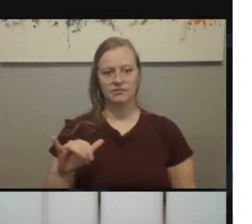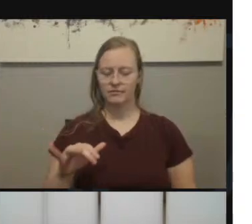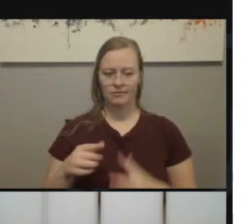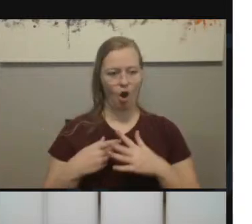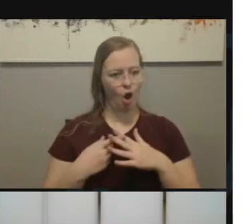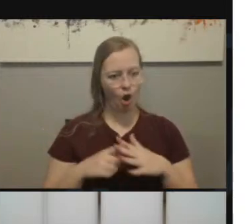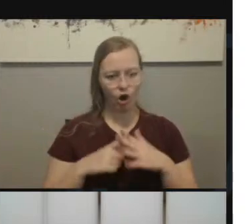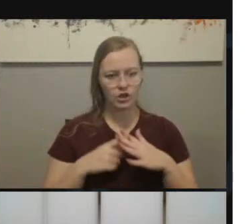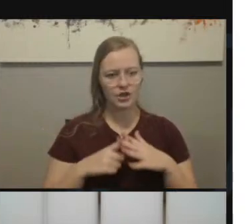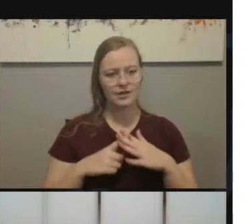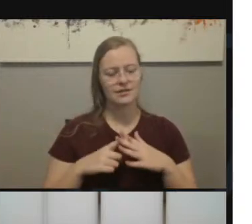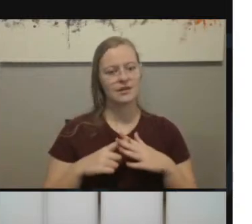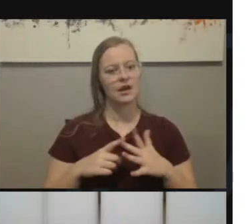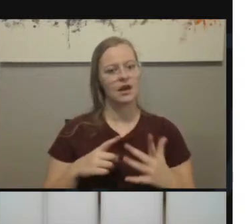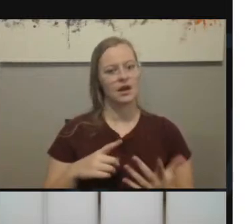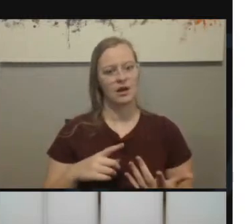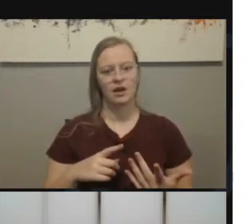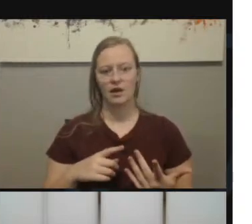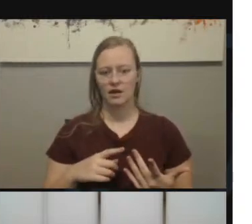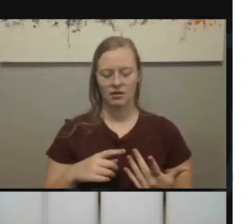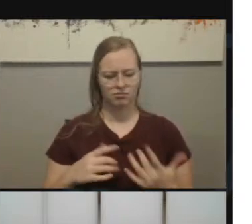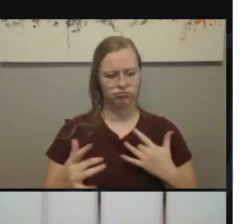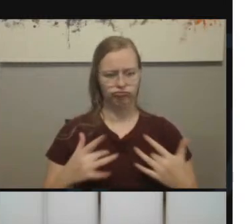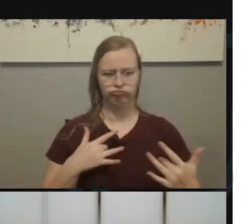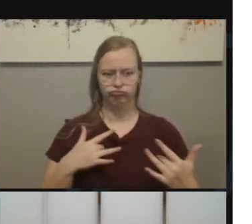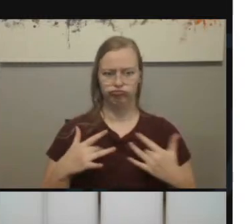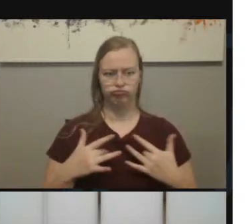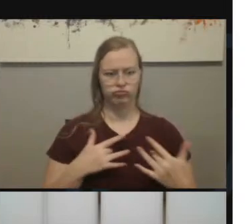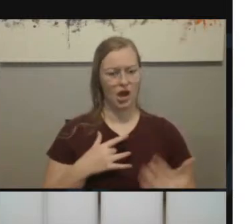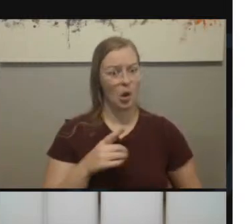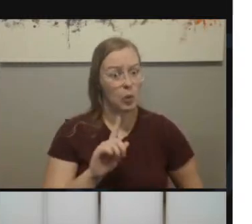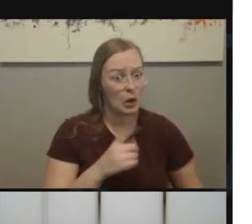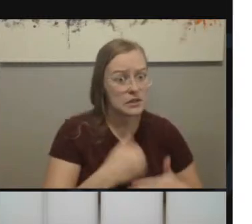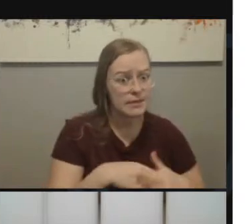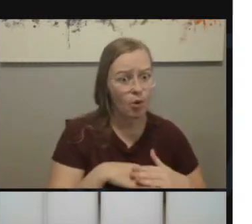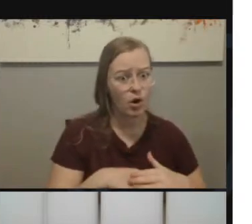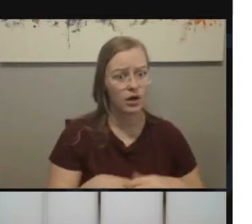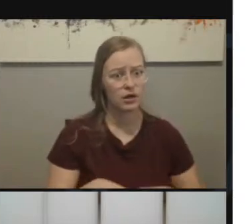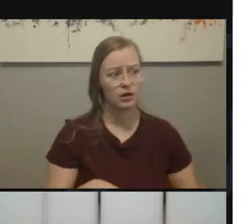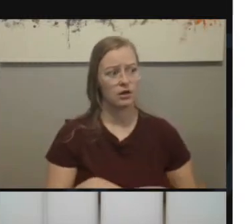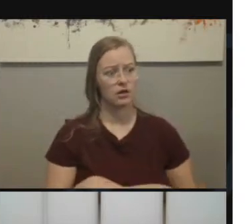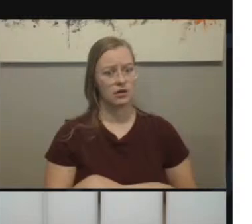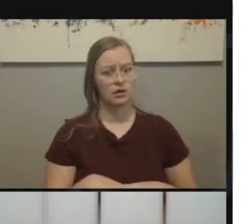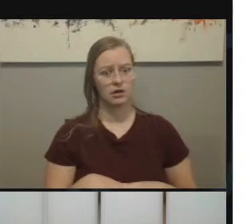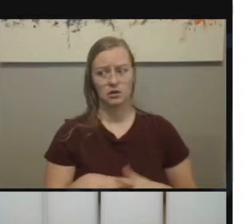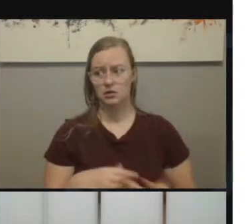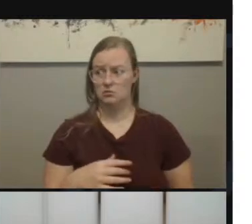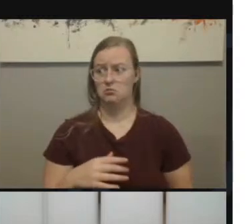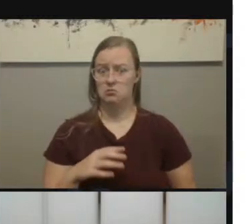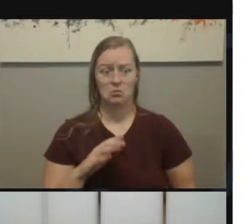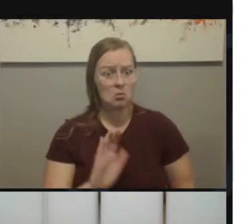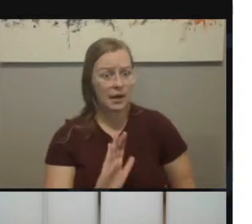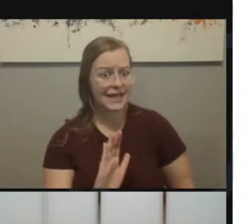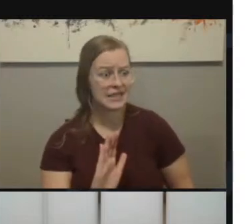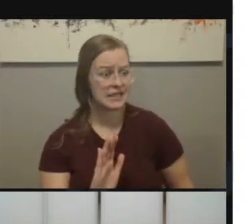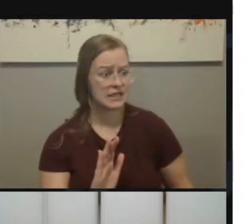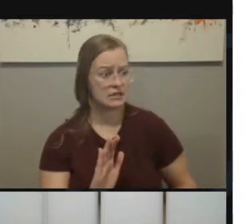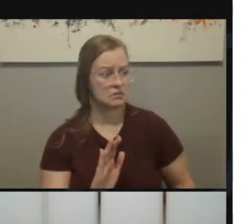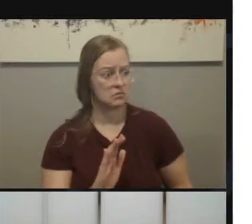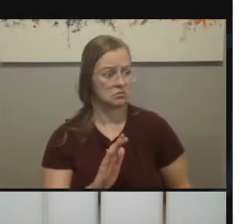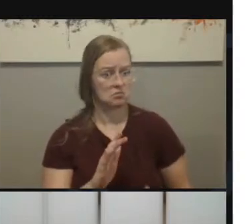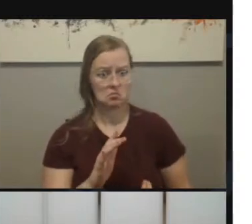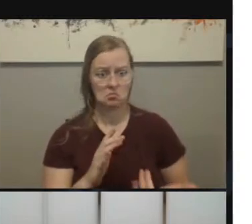origins are of immense concern. Where was he born? What was his line